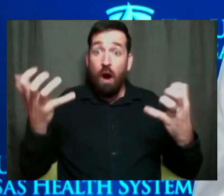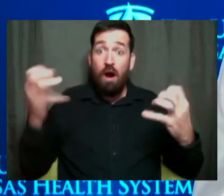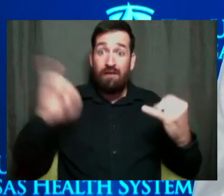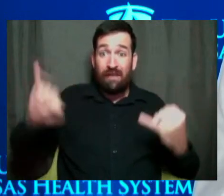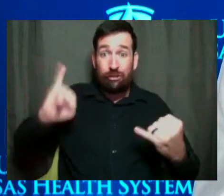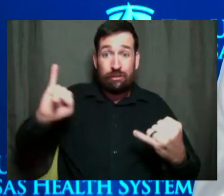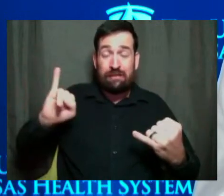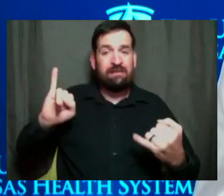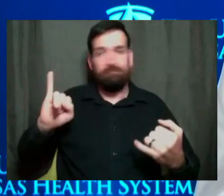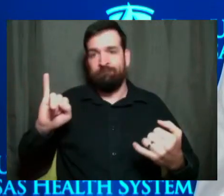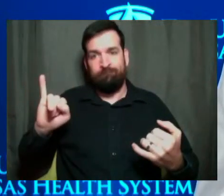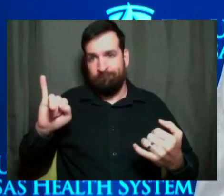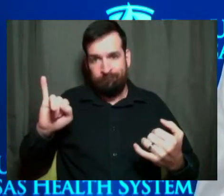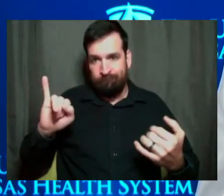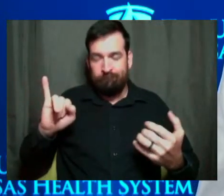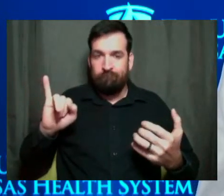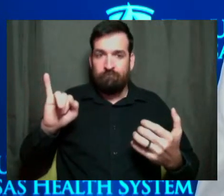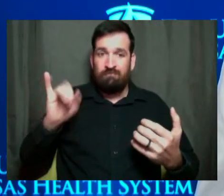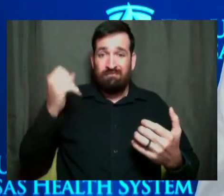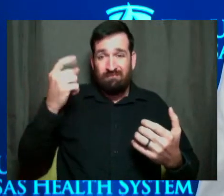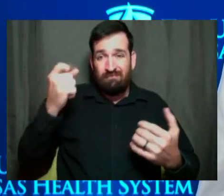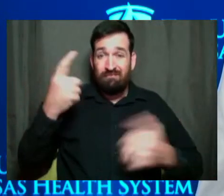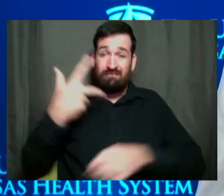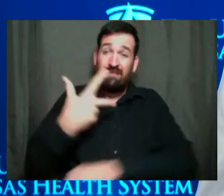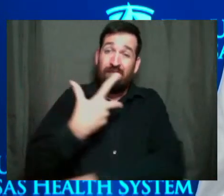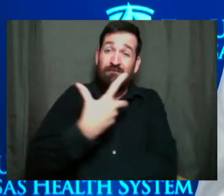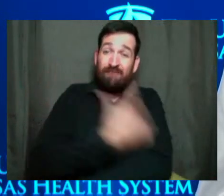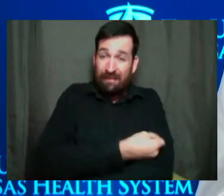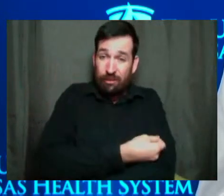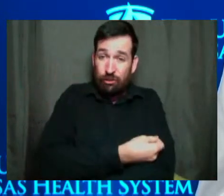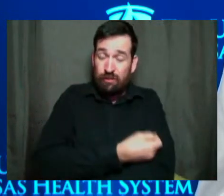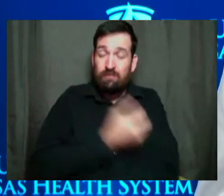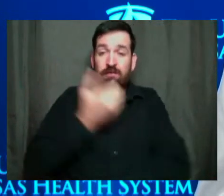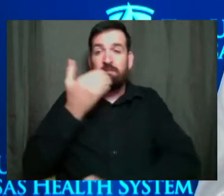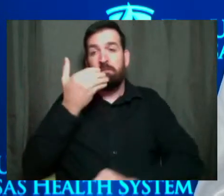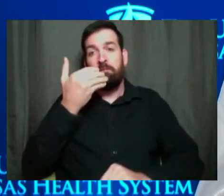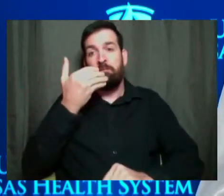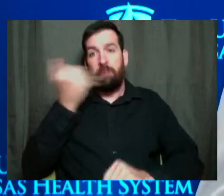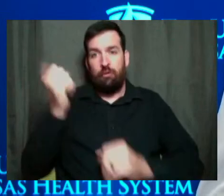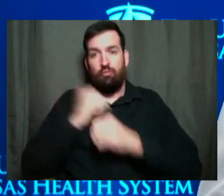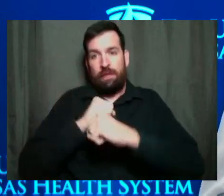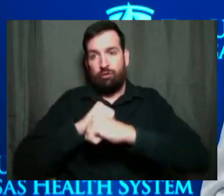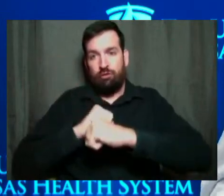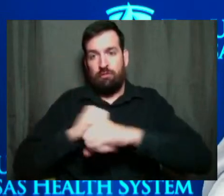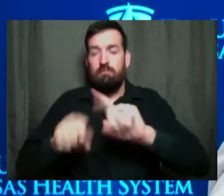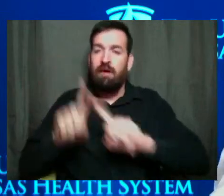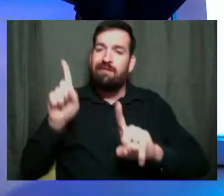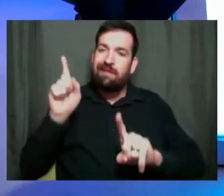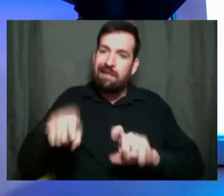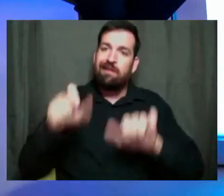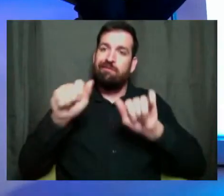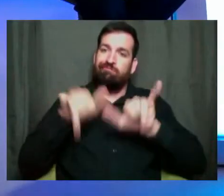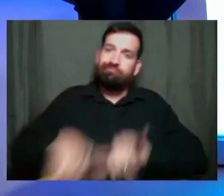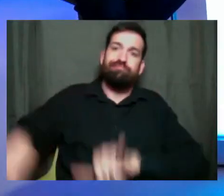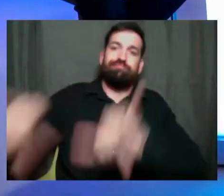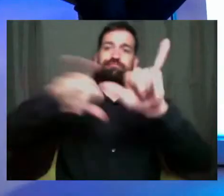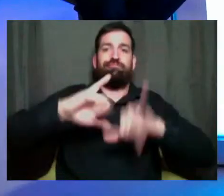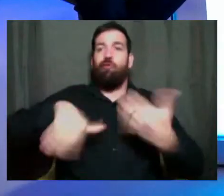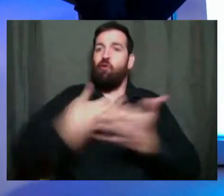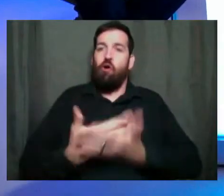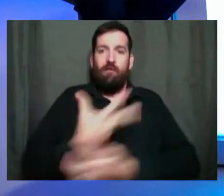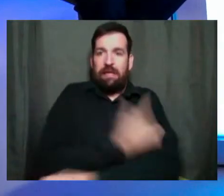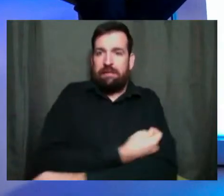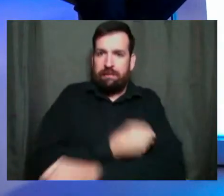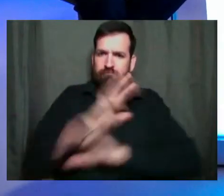out, vaccination is an even better way to achieve that, but we've got to get everybody vaccinated across the world. So can I ask